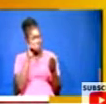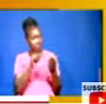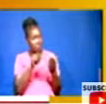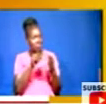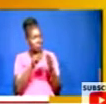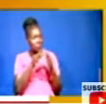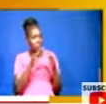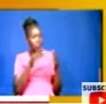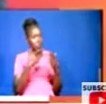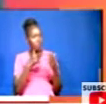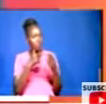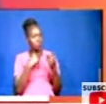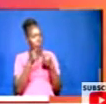address?